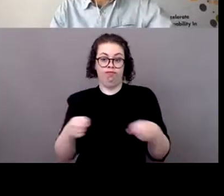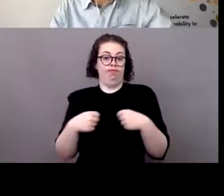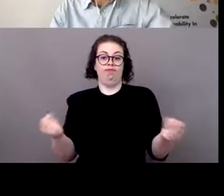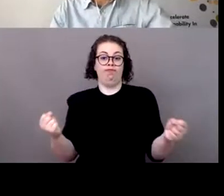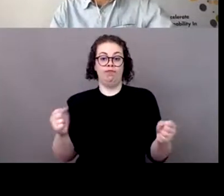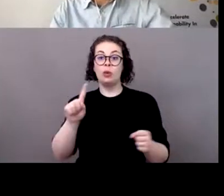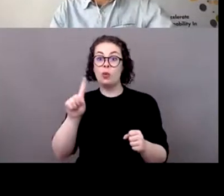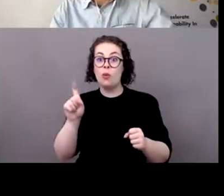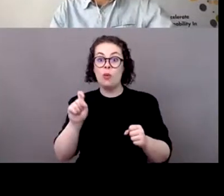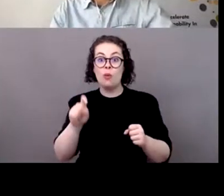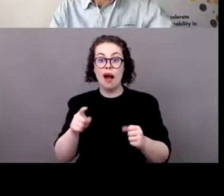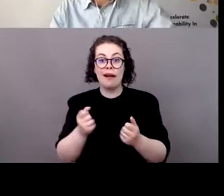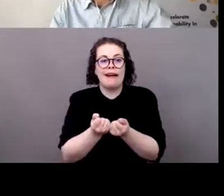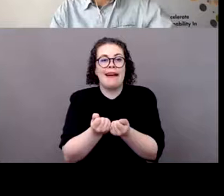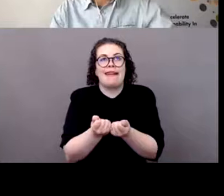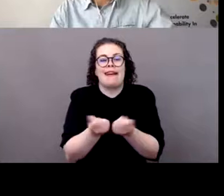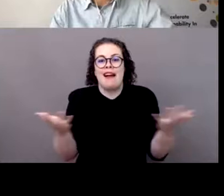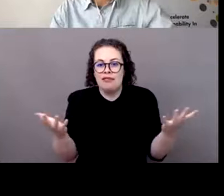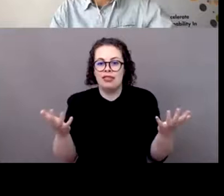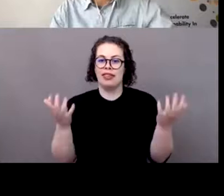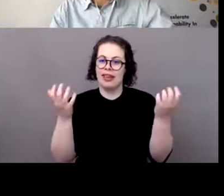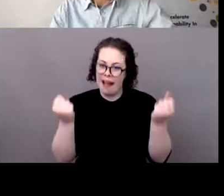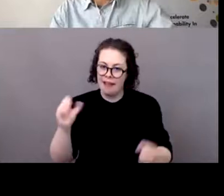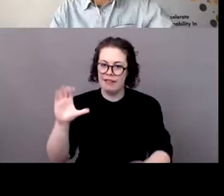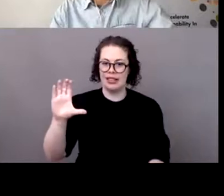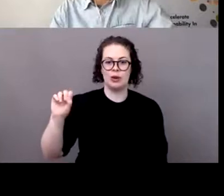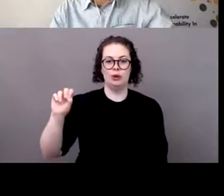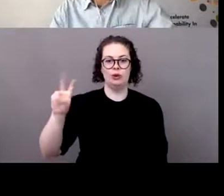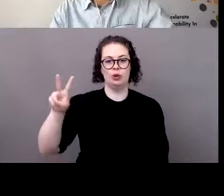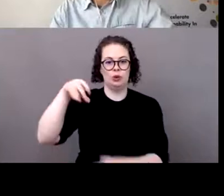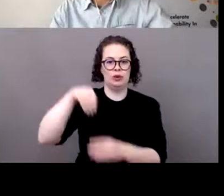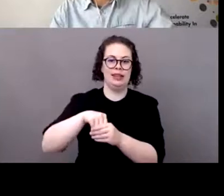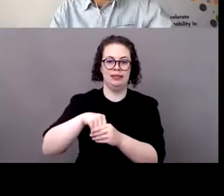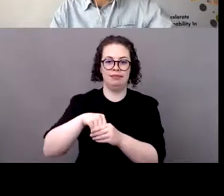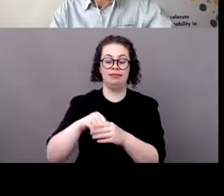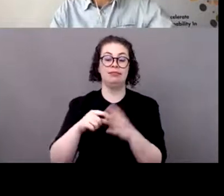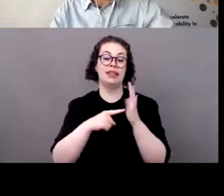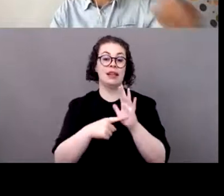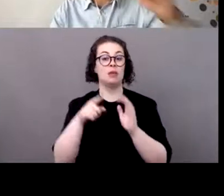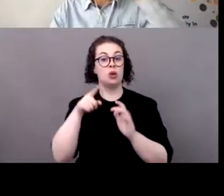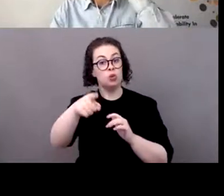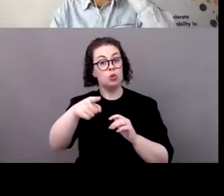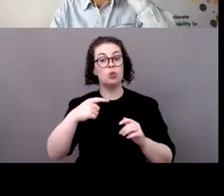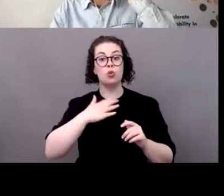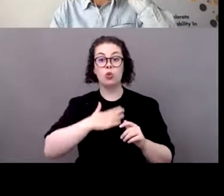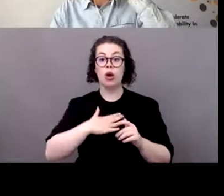So if you go running outside, and